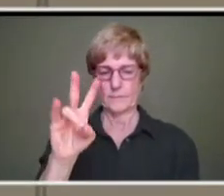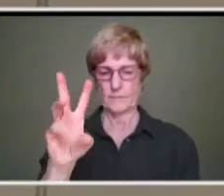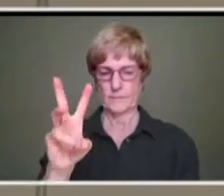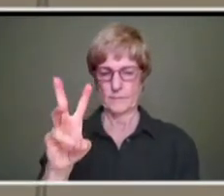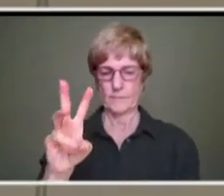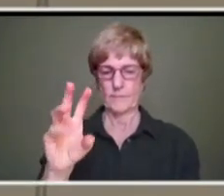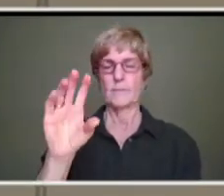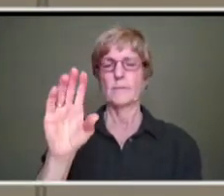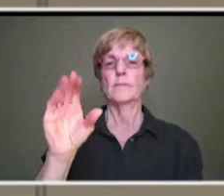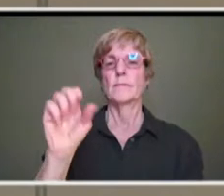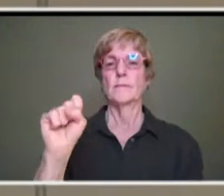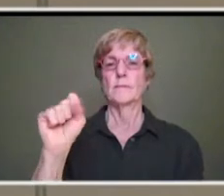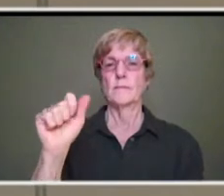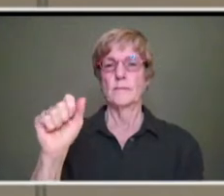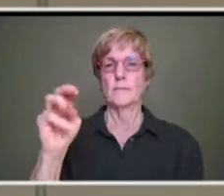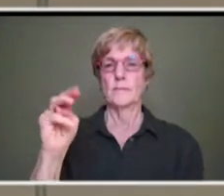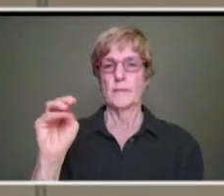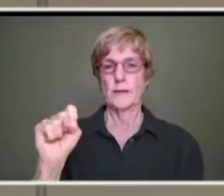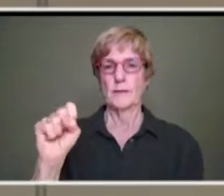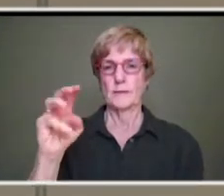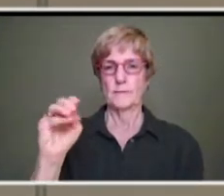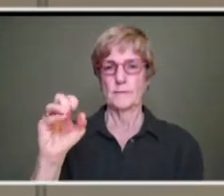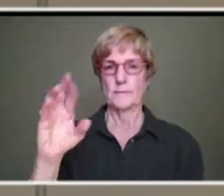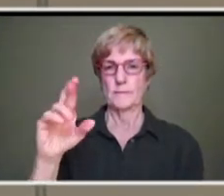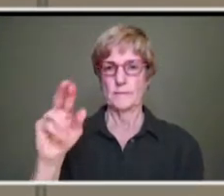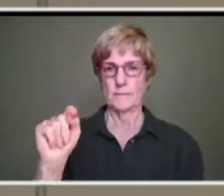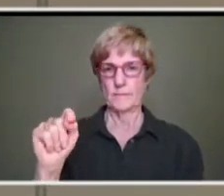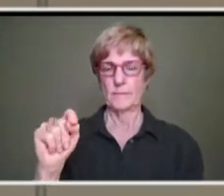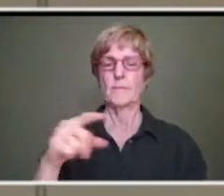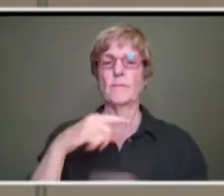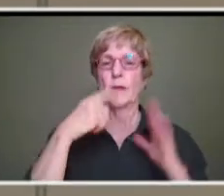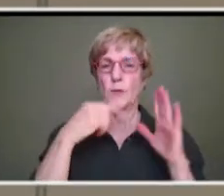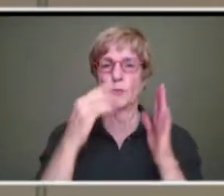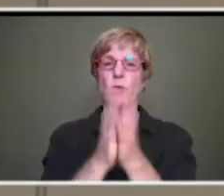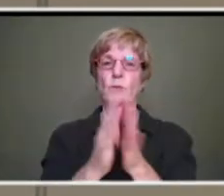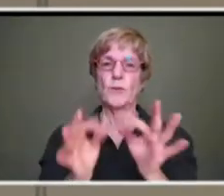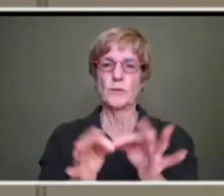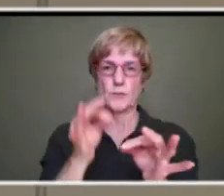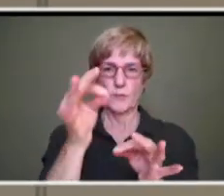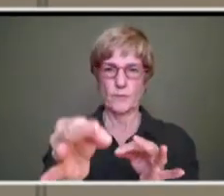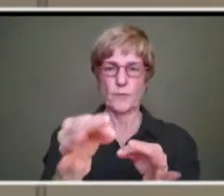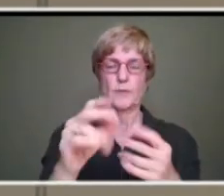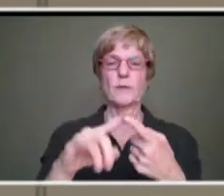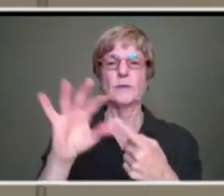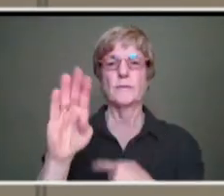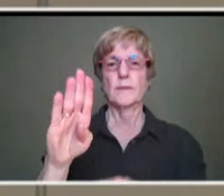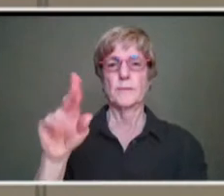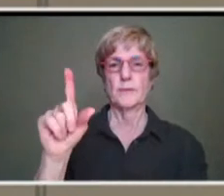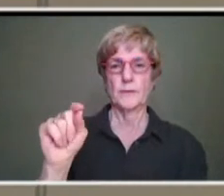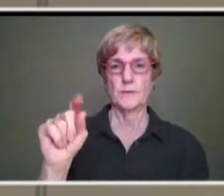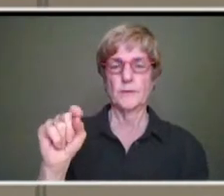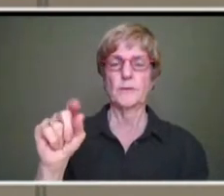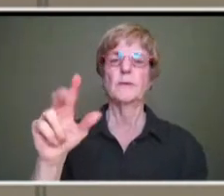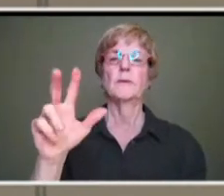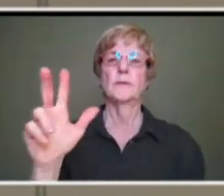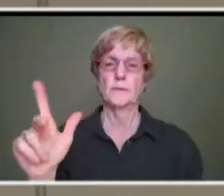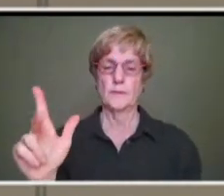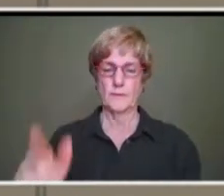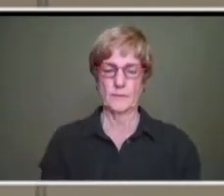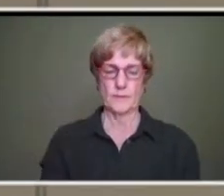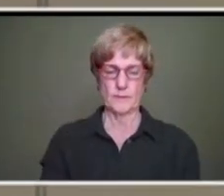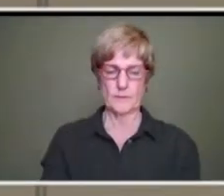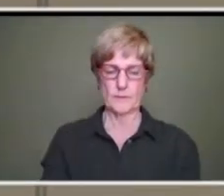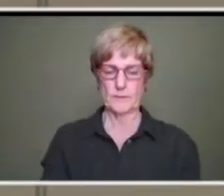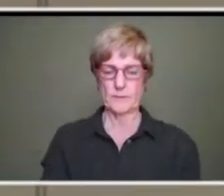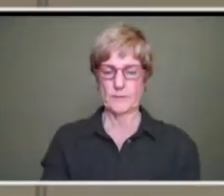2022-076 by Sam smart is a hearing requesting deferral until February 20th 2023 and last